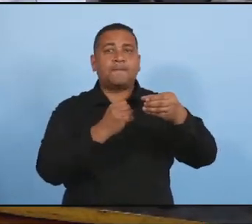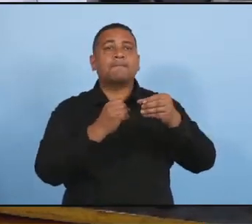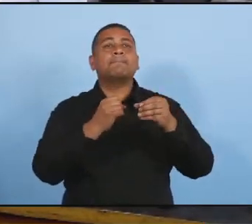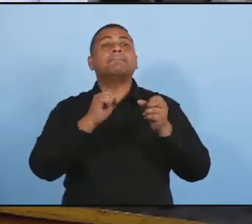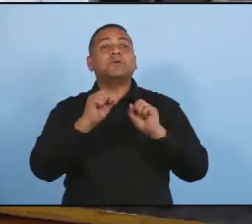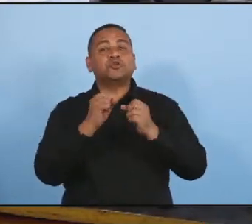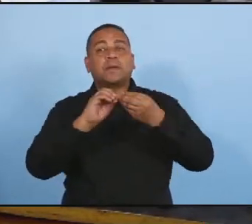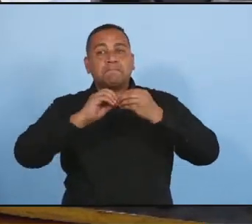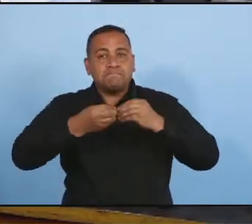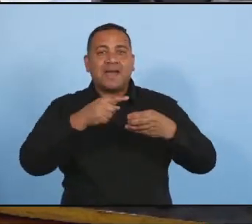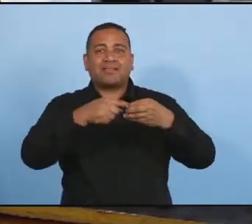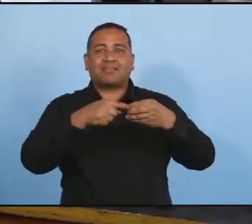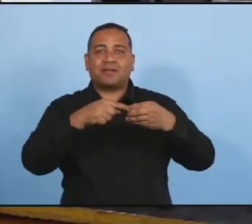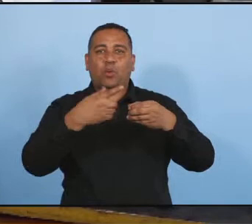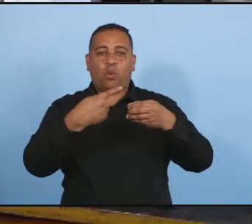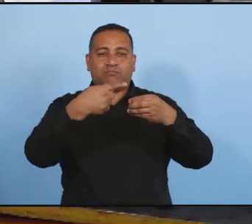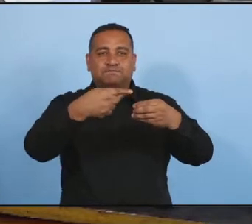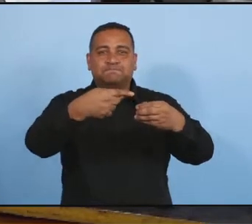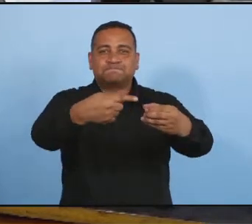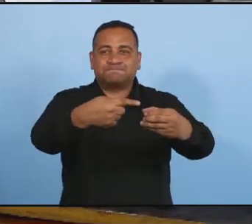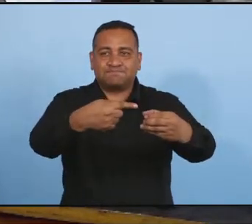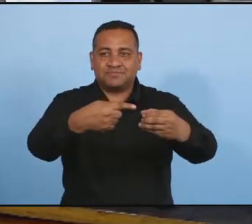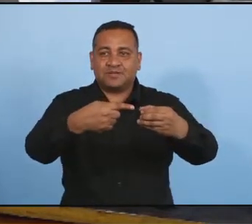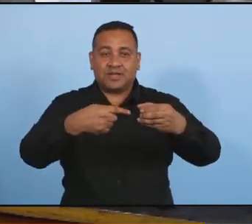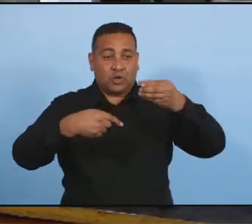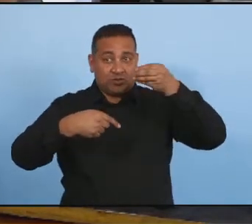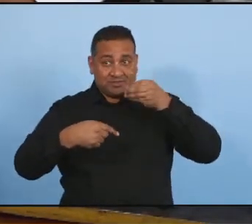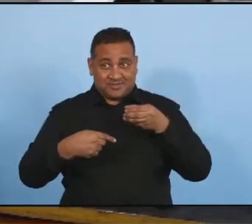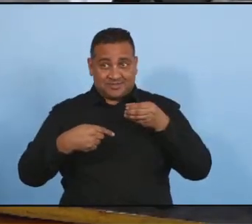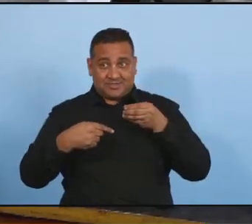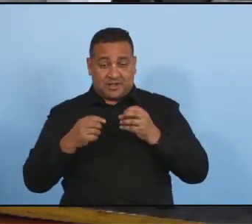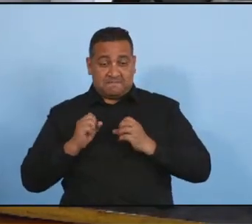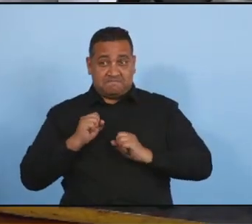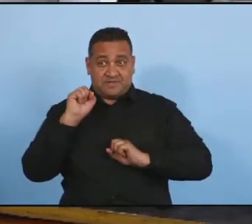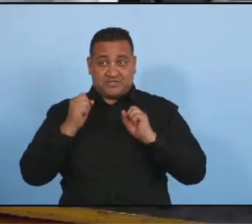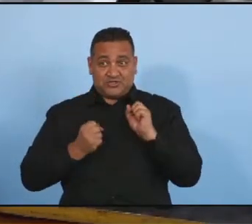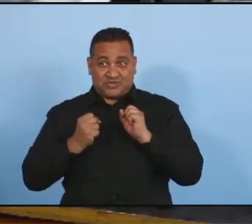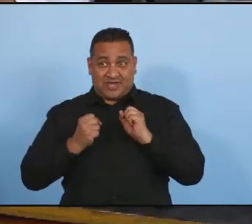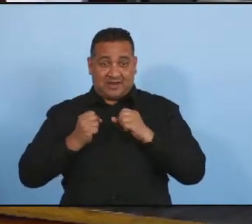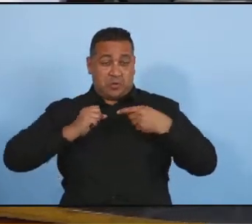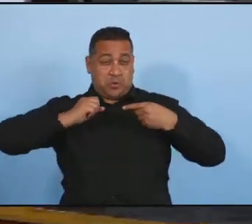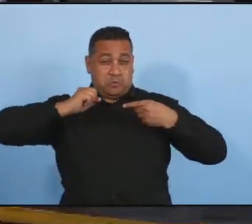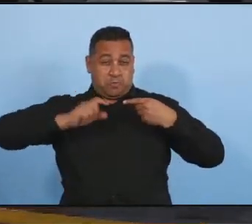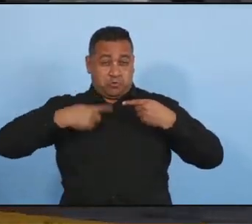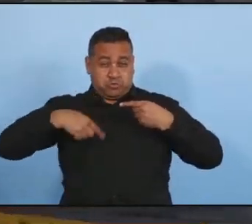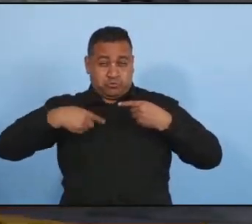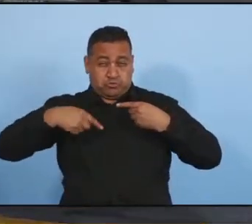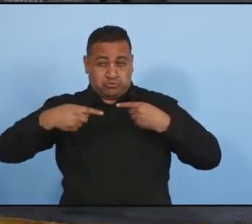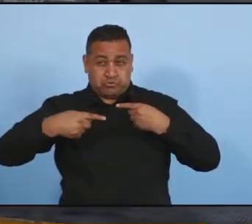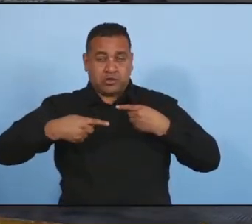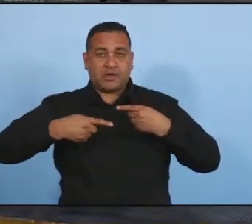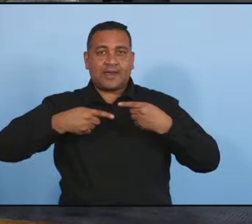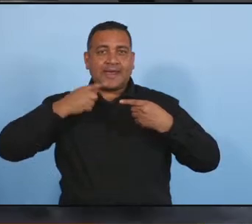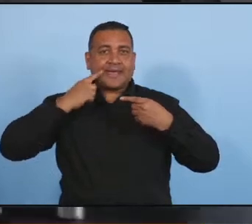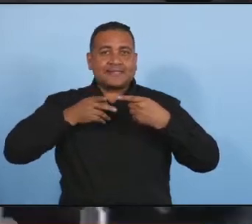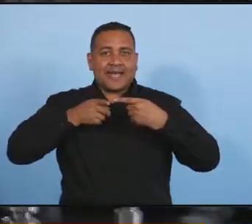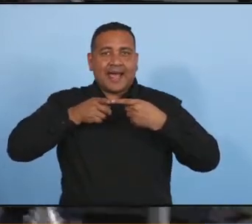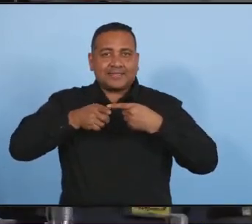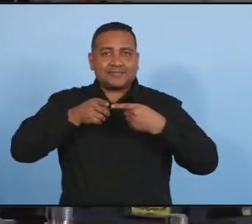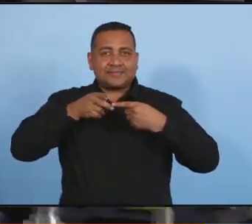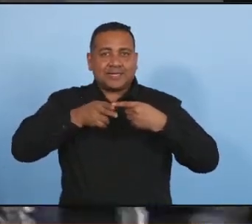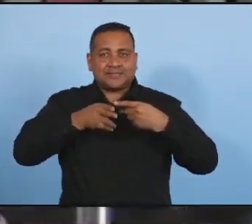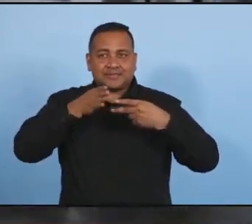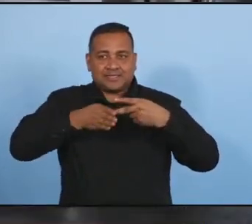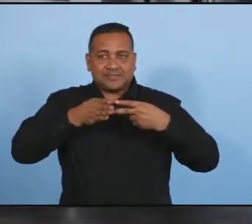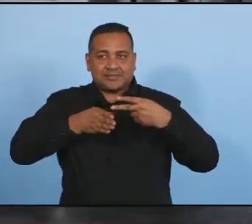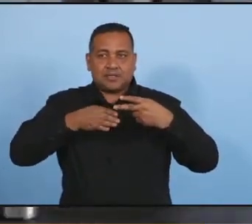you insert it into it. Okay. This one is a plug. He's having, I don't have the